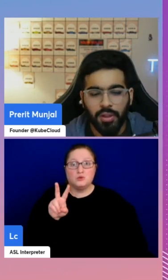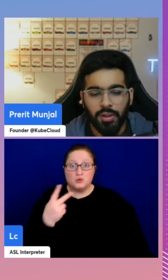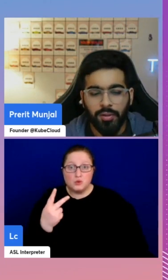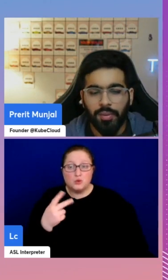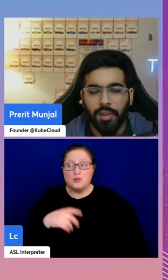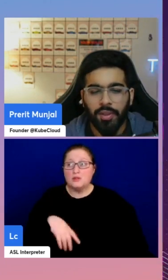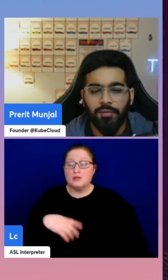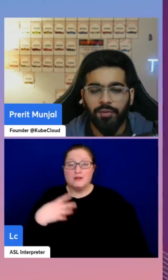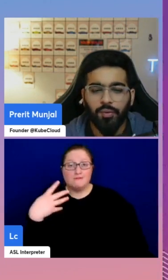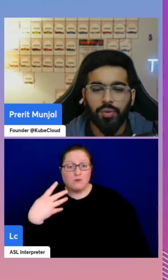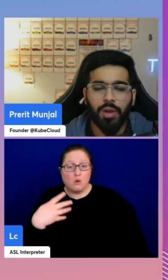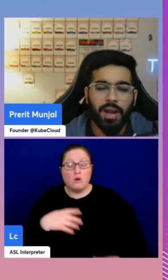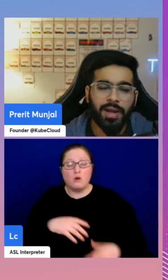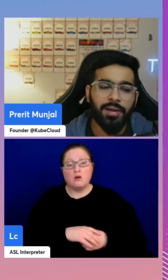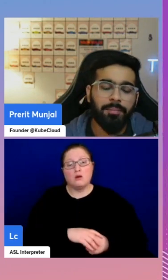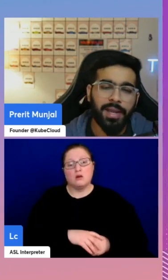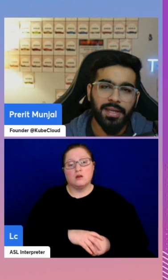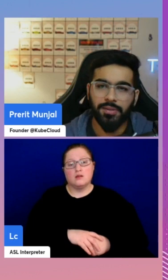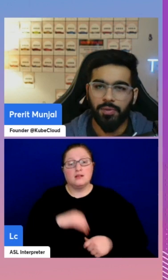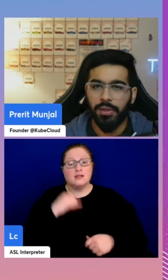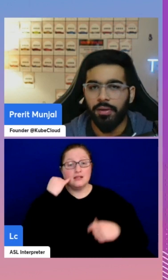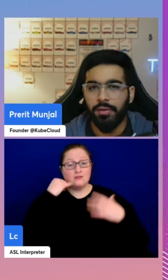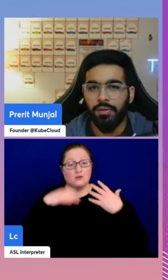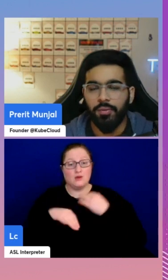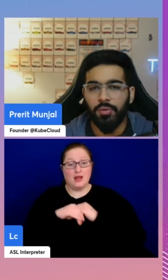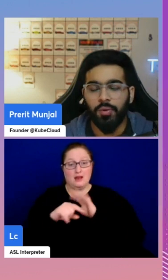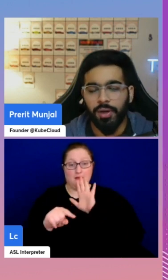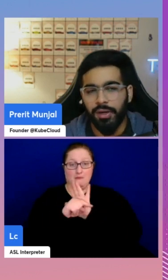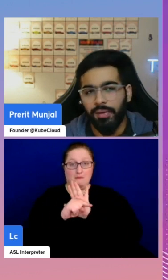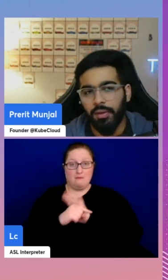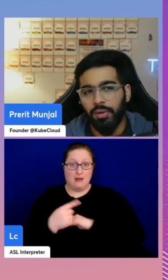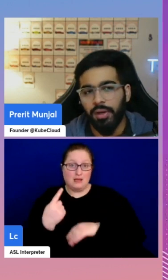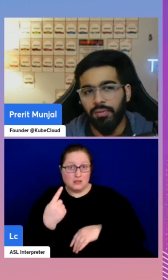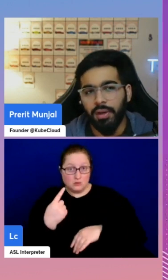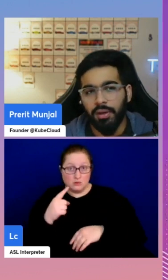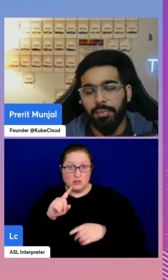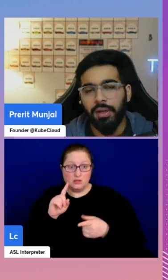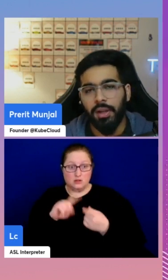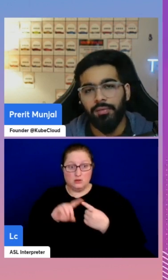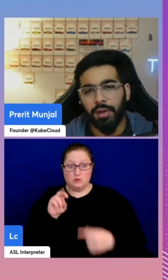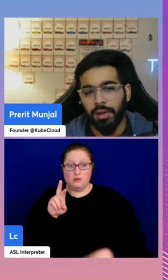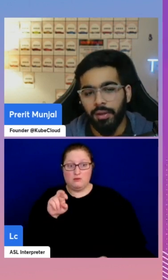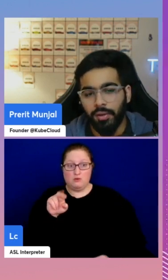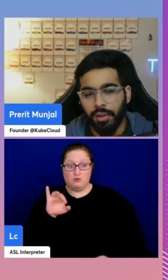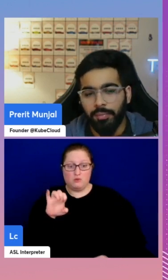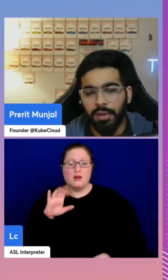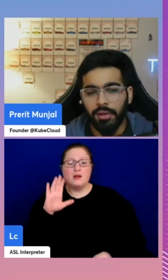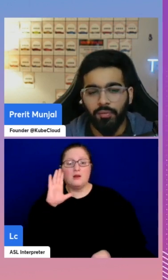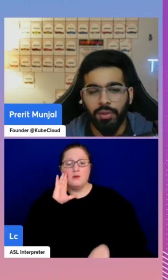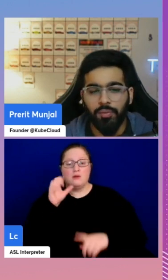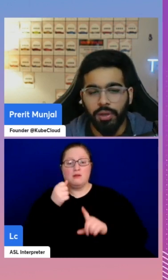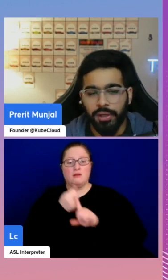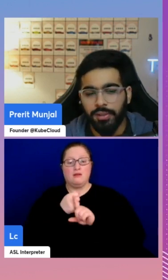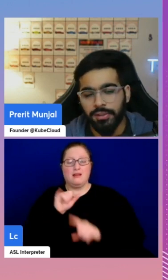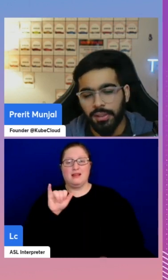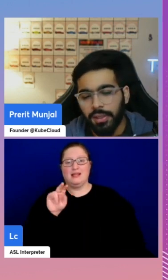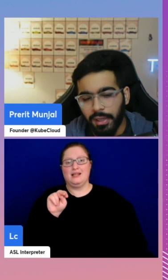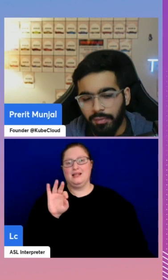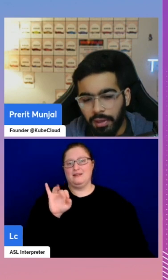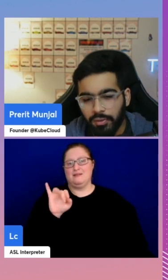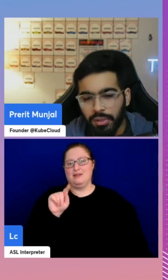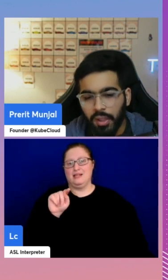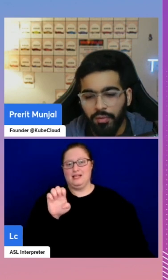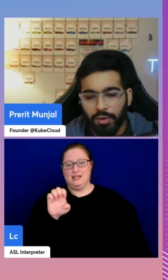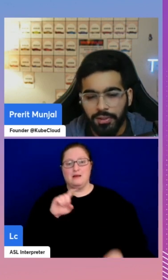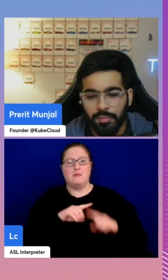So if you add -1 to override value, it will mean infinite. Okay, but we wanted